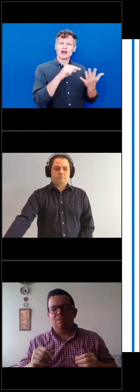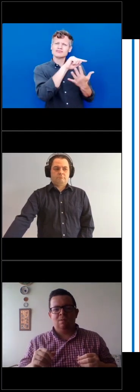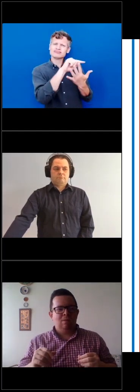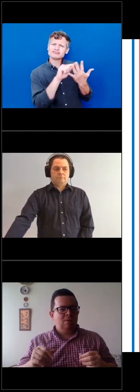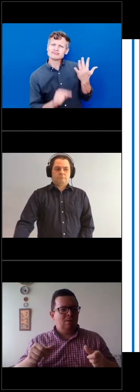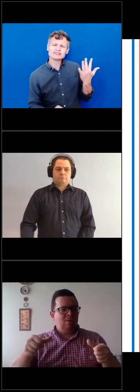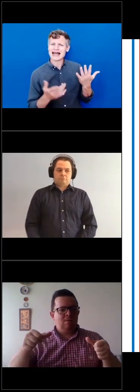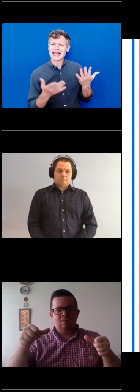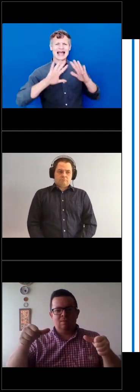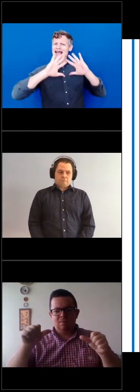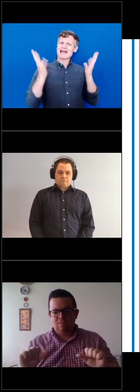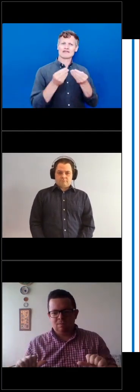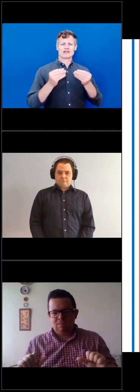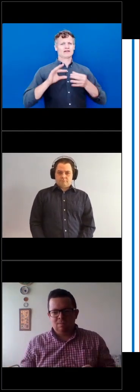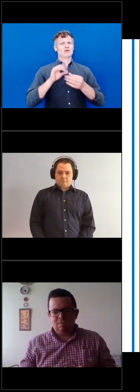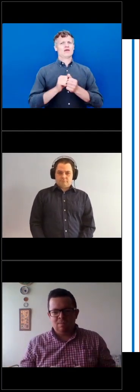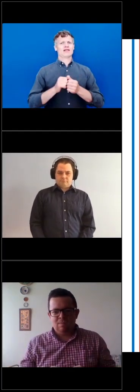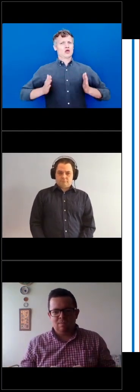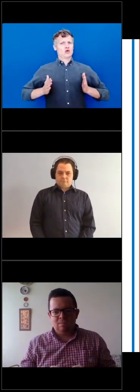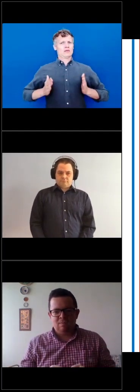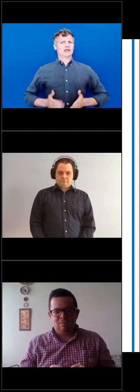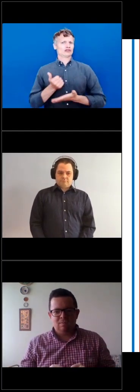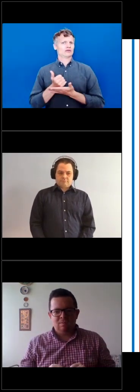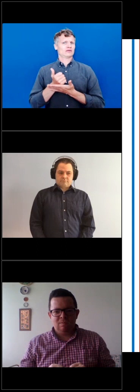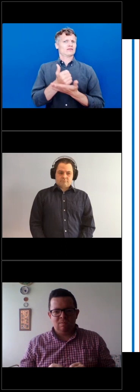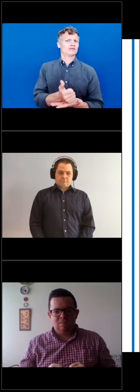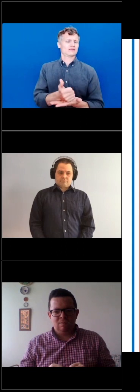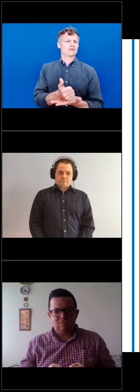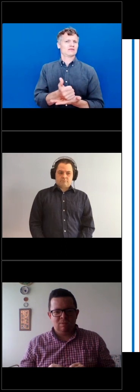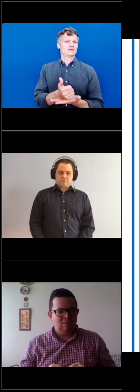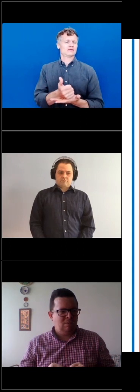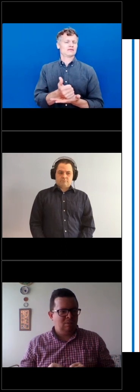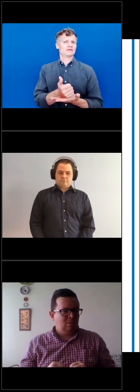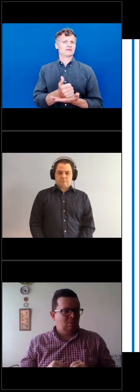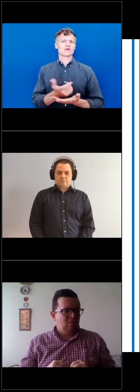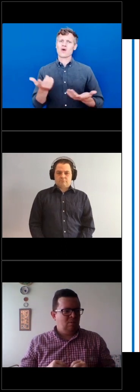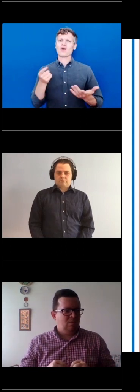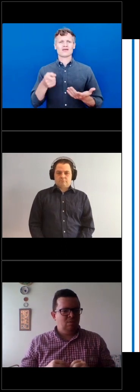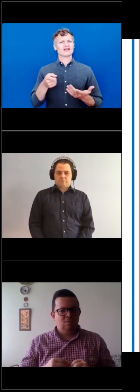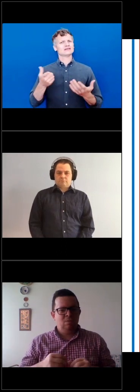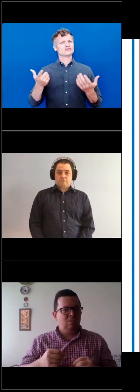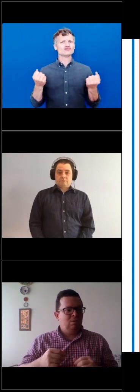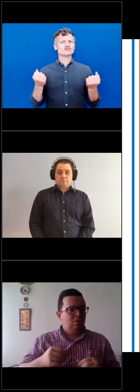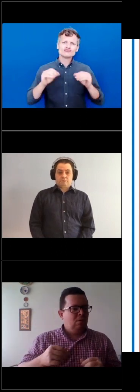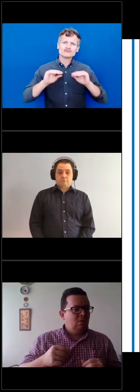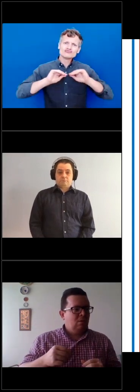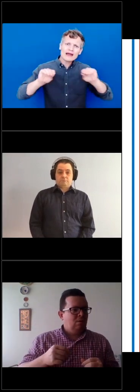humanitarian actions in all of the sectors, training and technical support. Next,